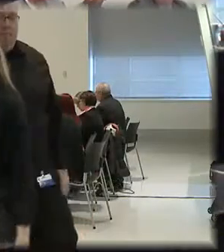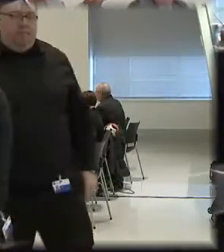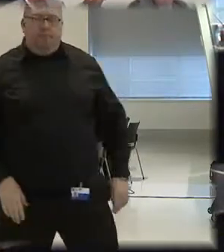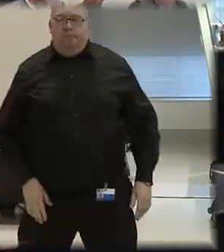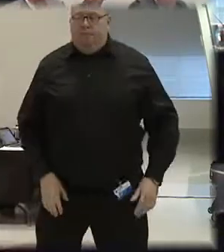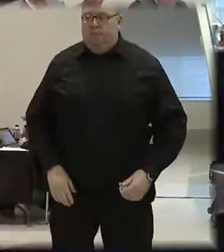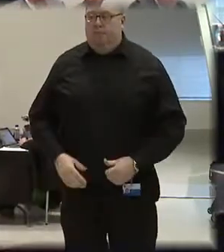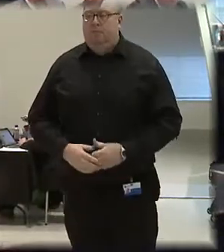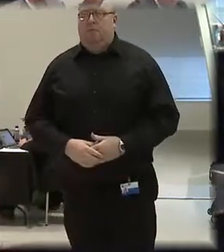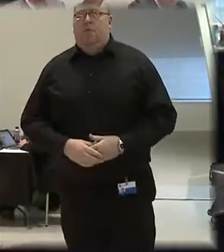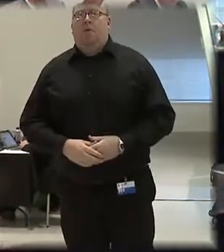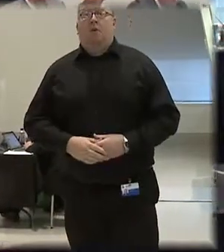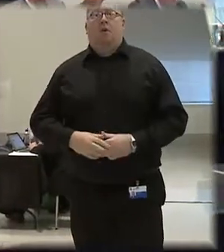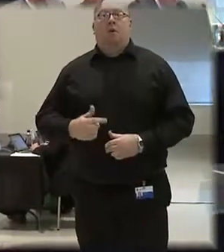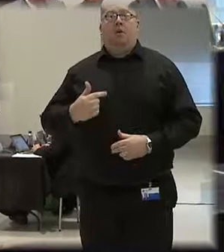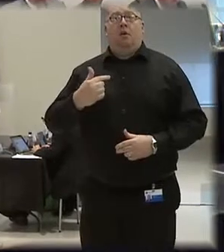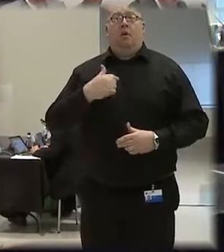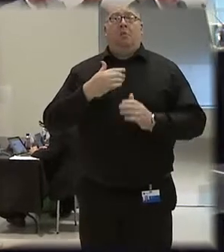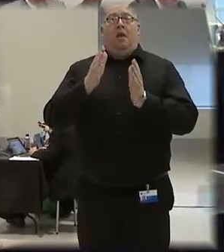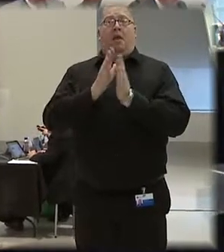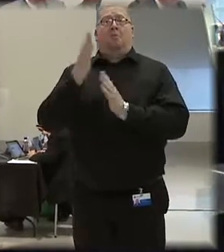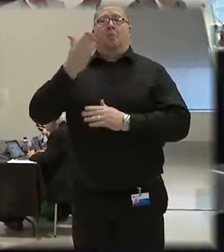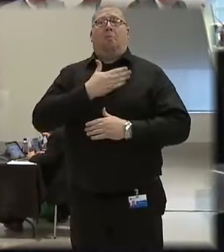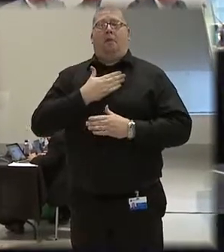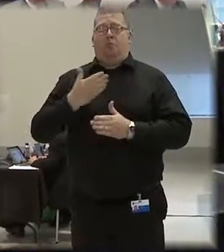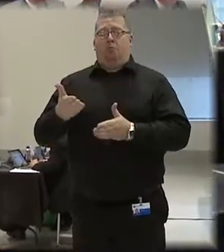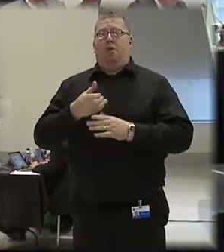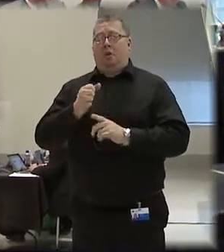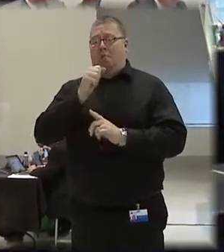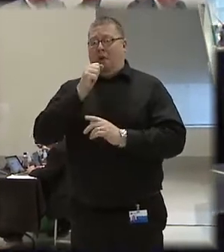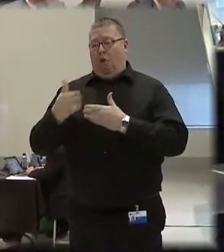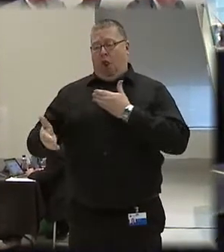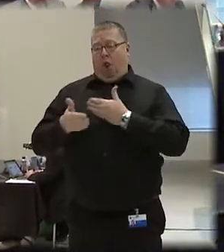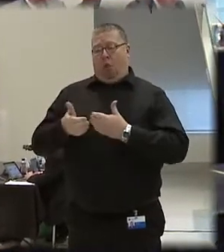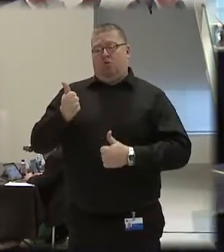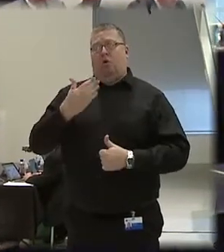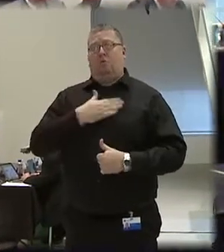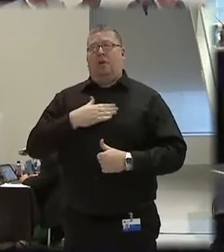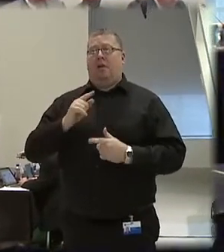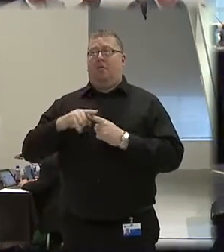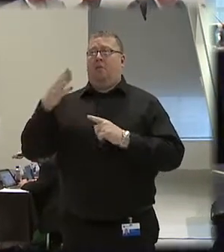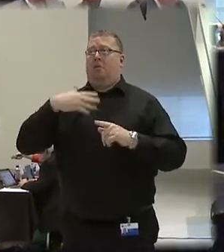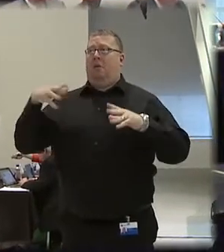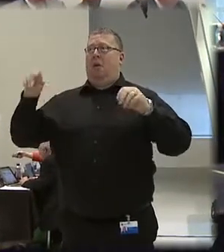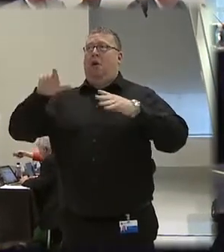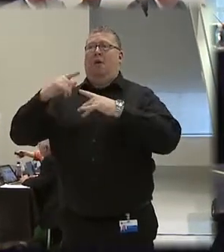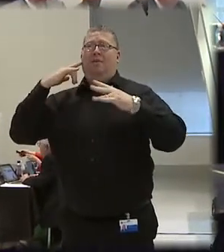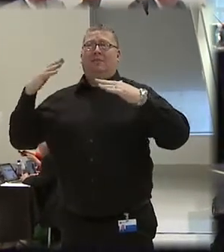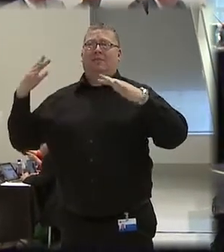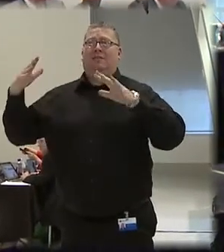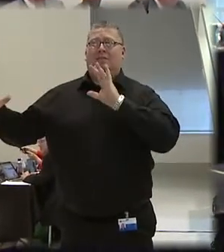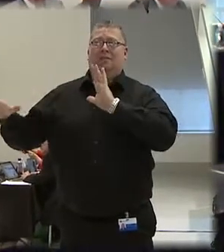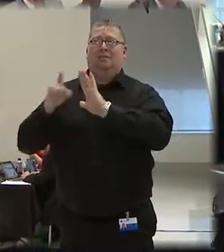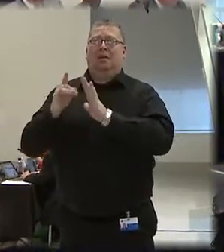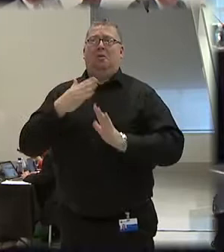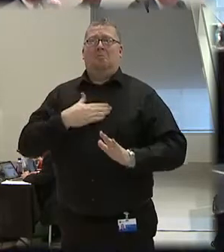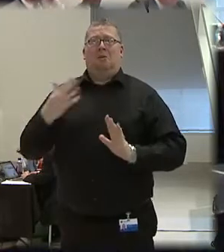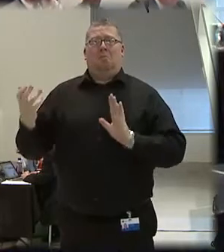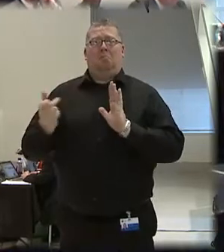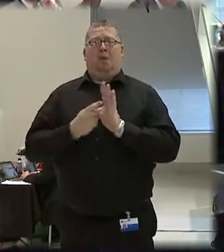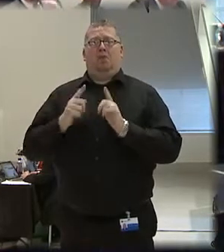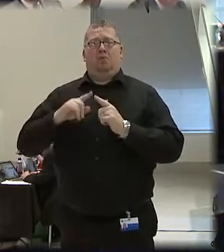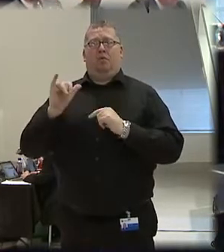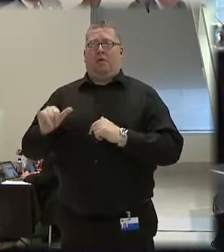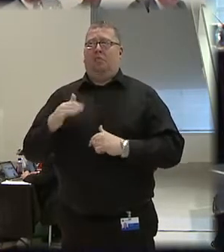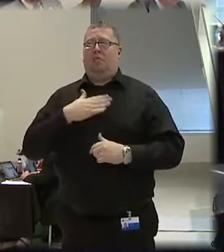forward, may I ask the speakers, could you bring the mic closer to you? And if I can ask the audio people to turn off the echoing that goes with it, go back to the flat, we'll just